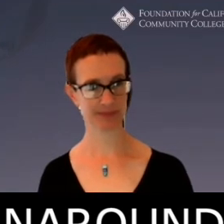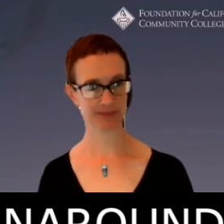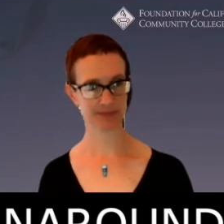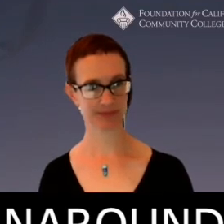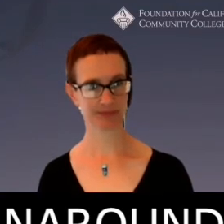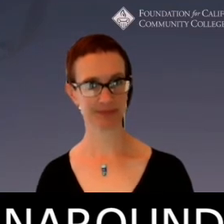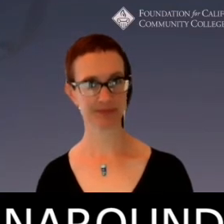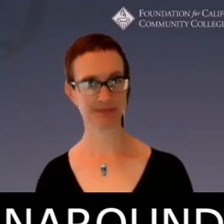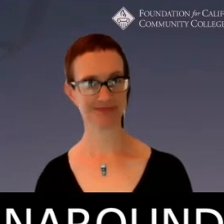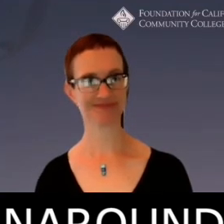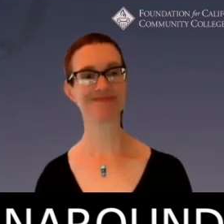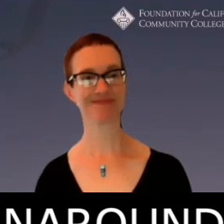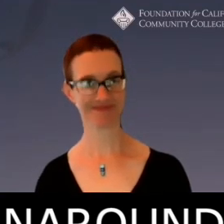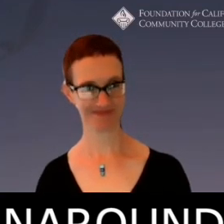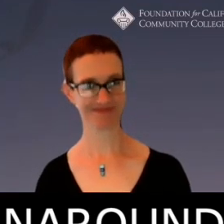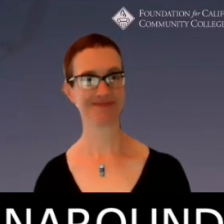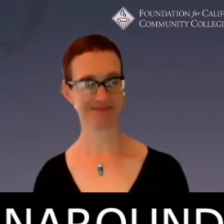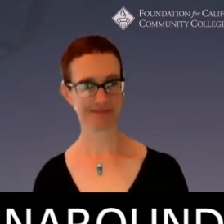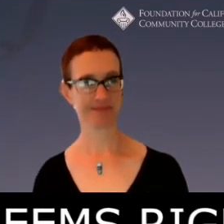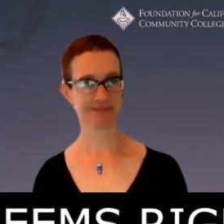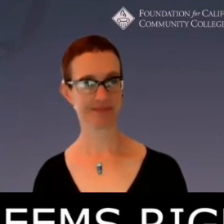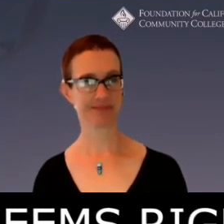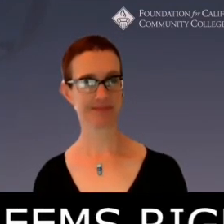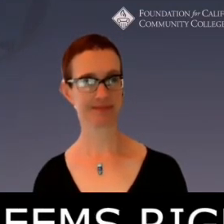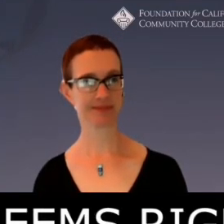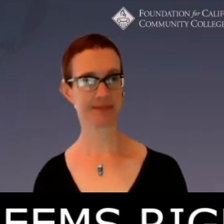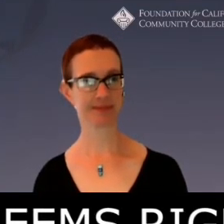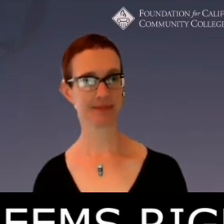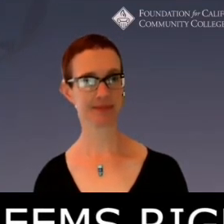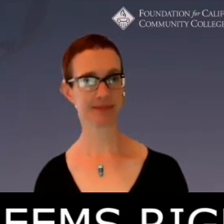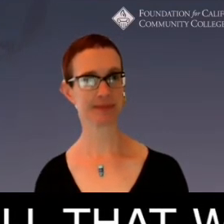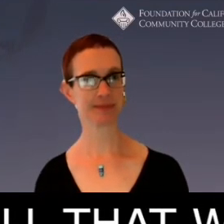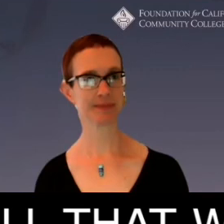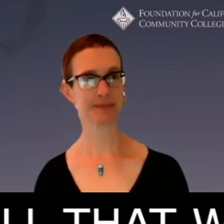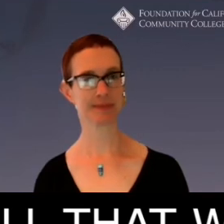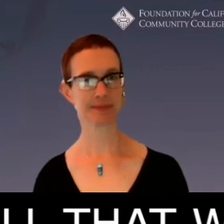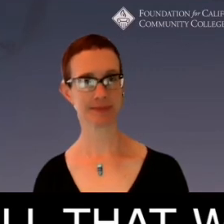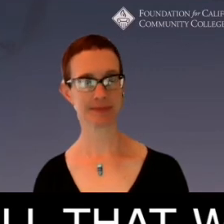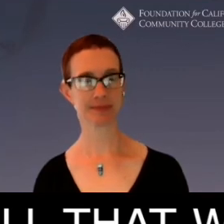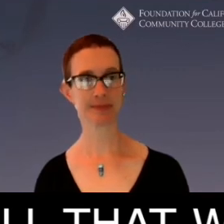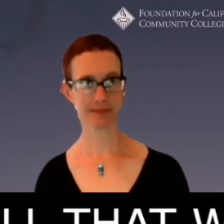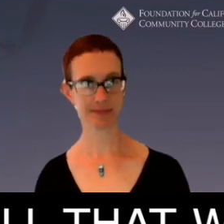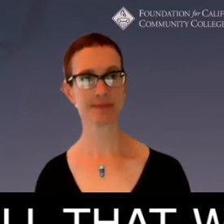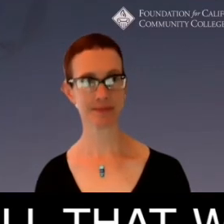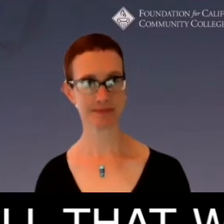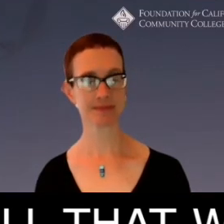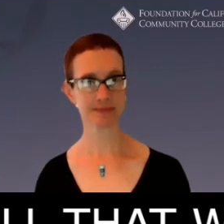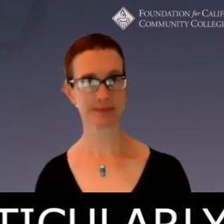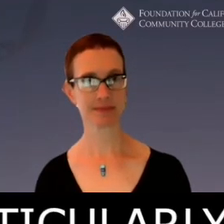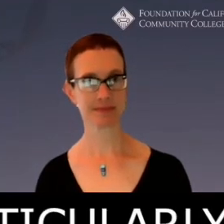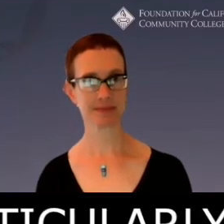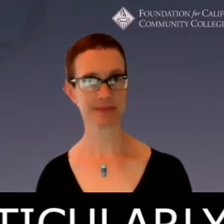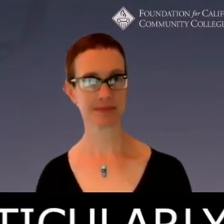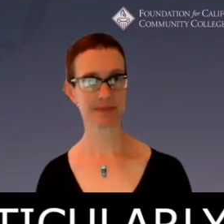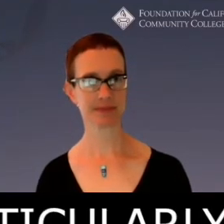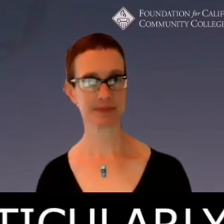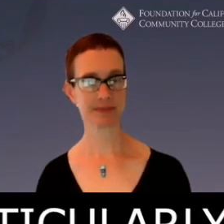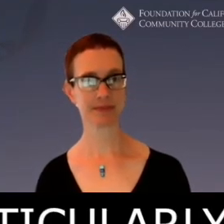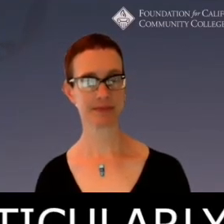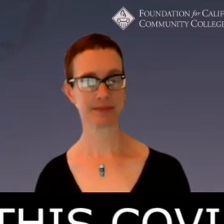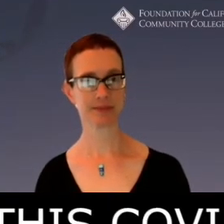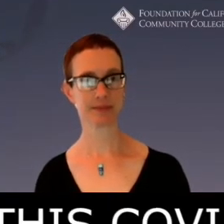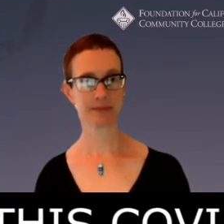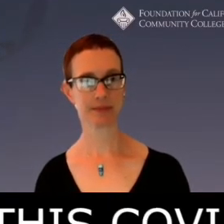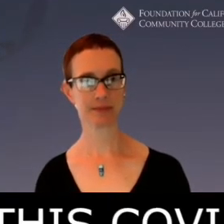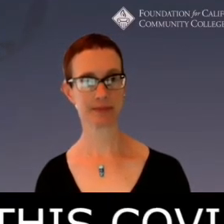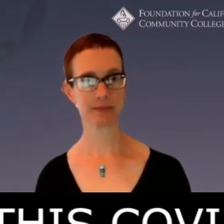seems right around the corner with all that we're already dealing with, particularly coming out of hopefully this COVID phase that we're all